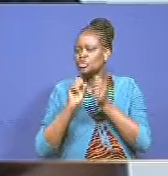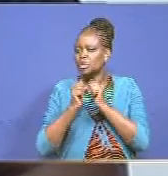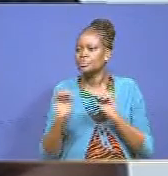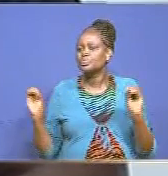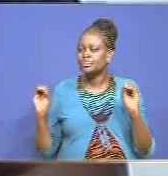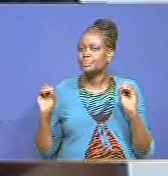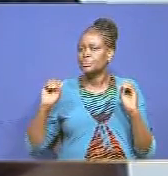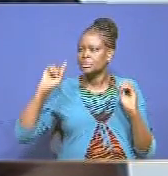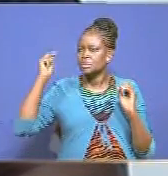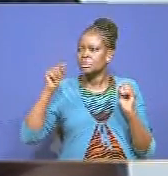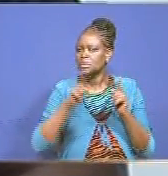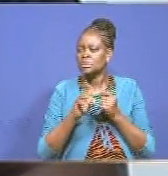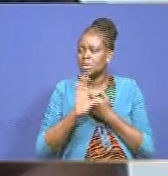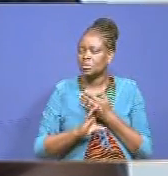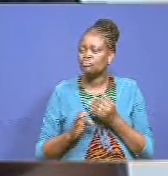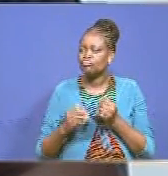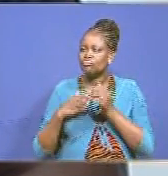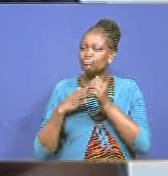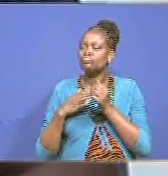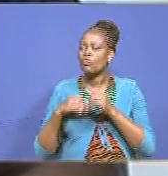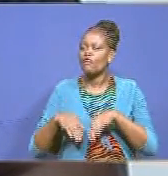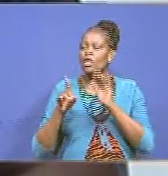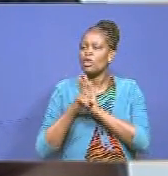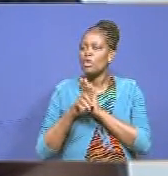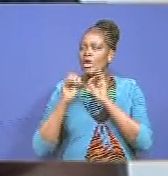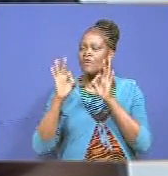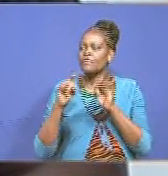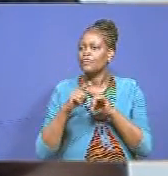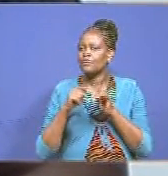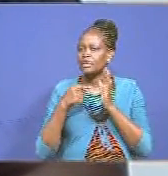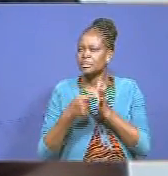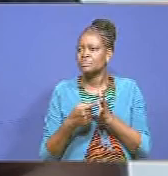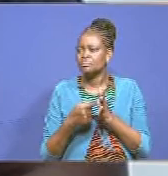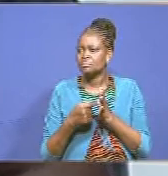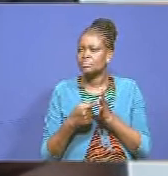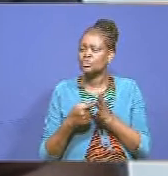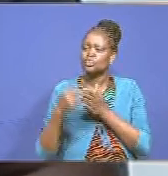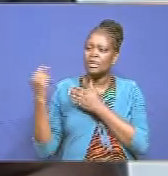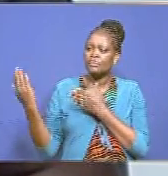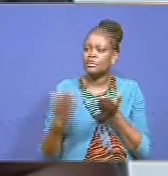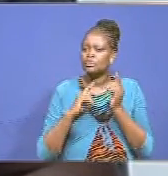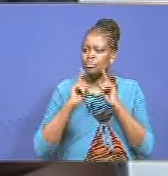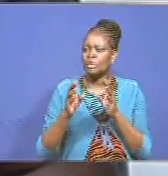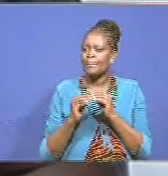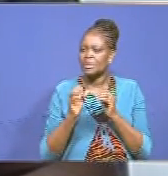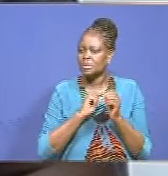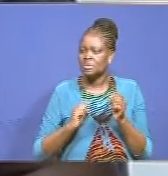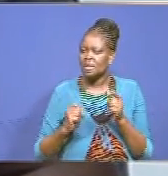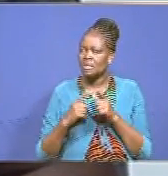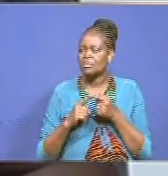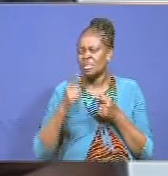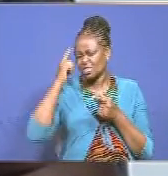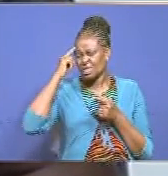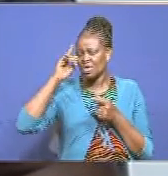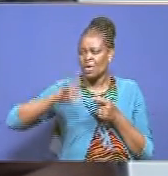Kenya as a country, we are guided by law. So if you get summons and you don't attend the summons, you prefer maybe to do a trip